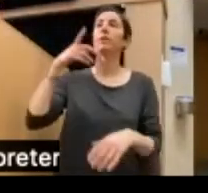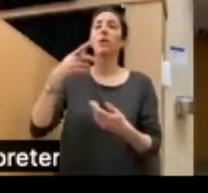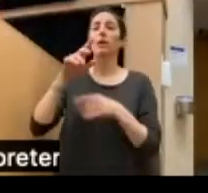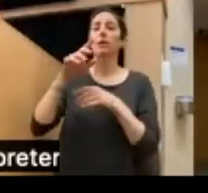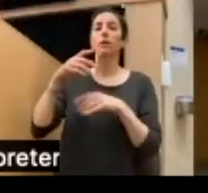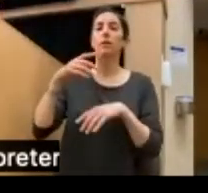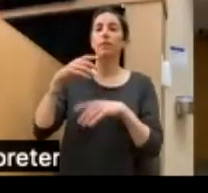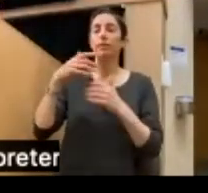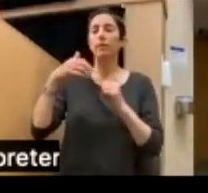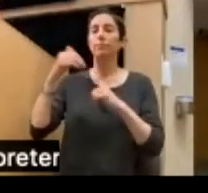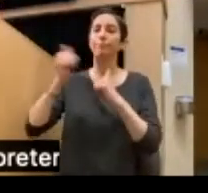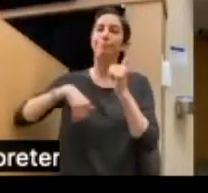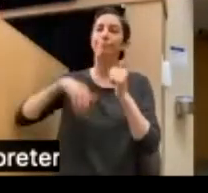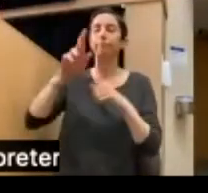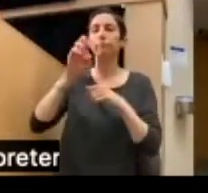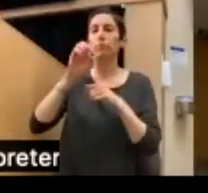Resiliency.